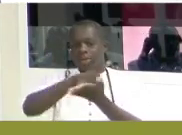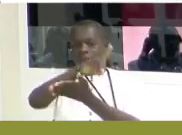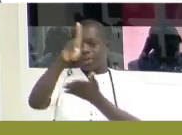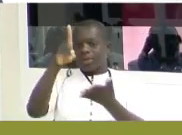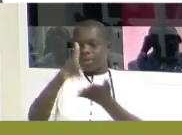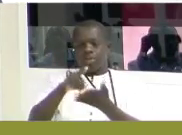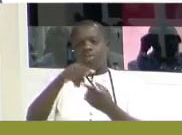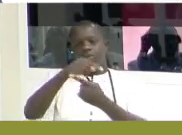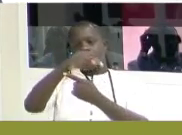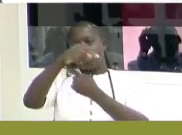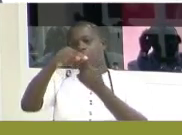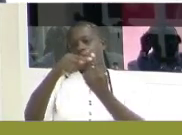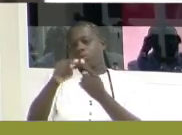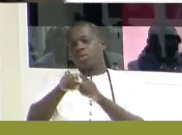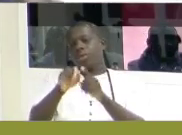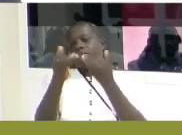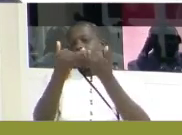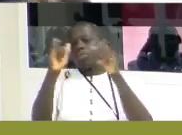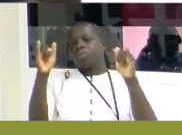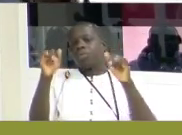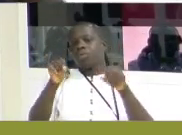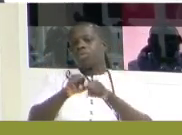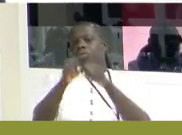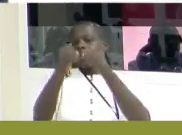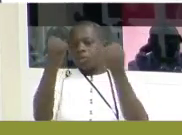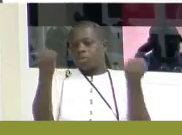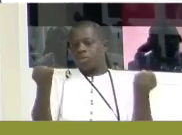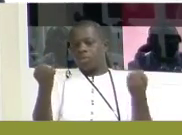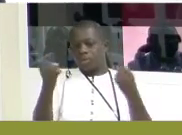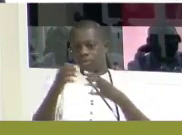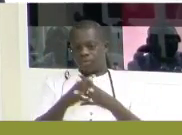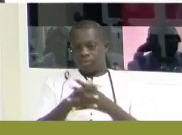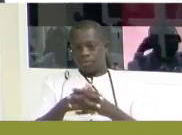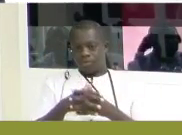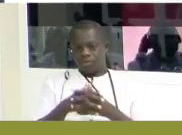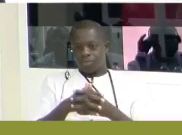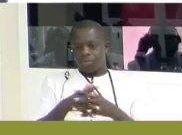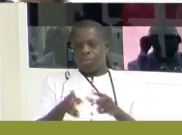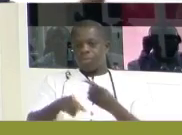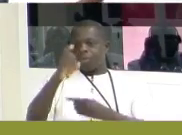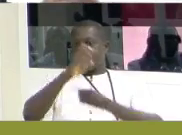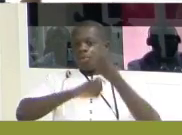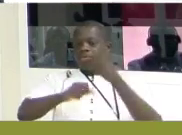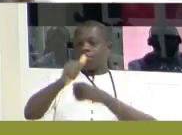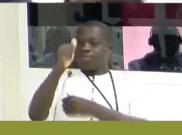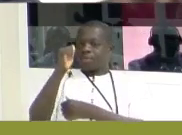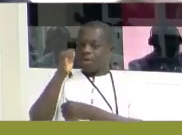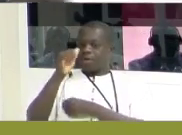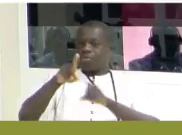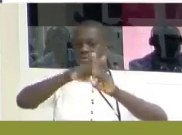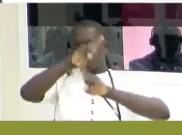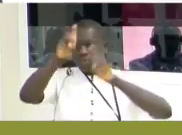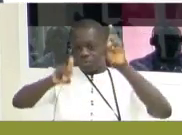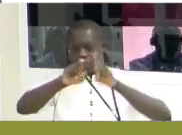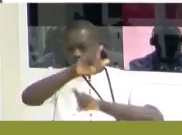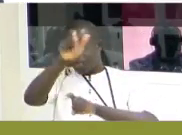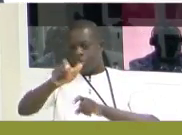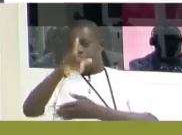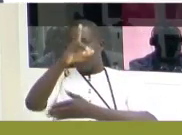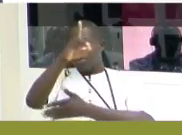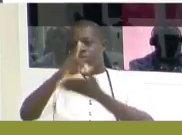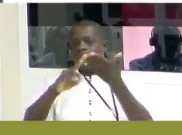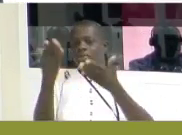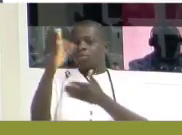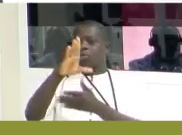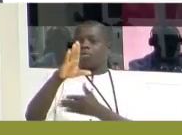Freedom newspaper. Then he brought me back to the panel again and reported that yes, apart from the document that we have, there